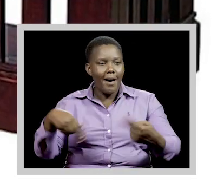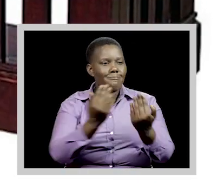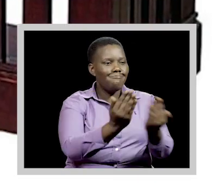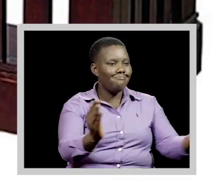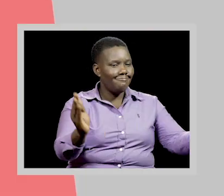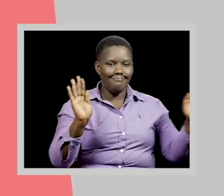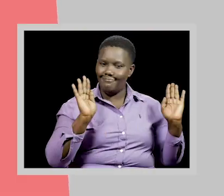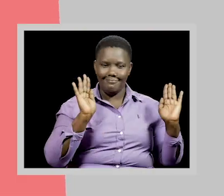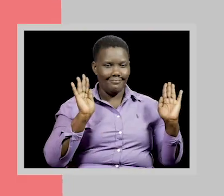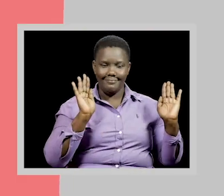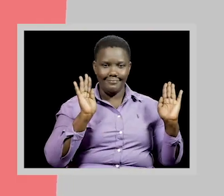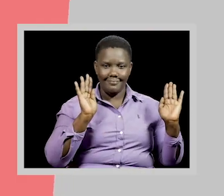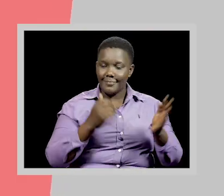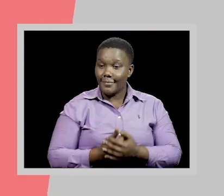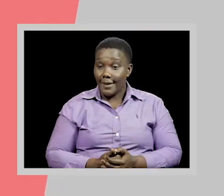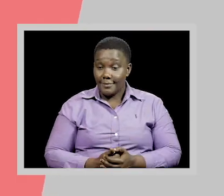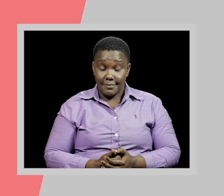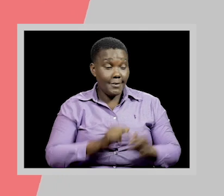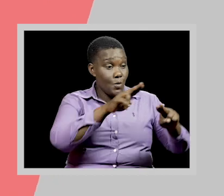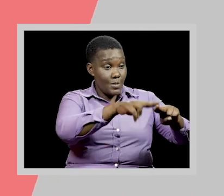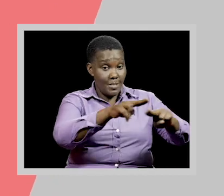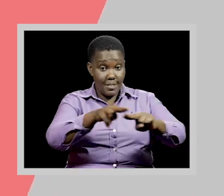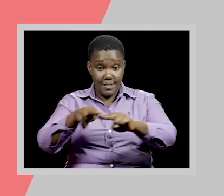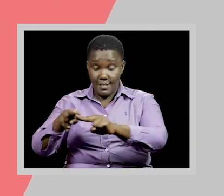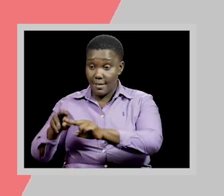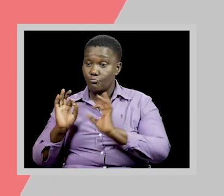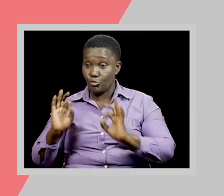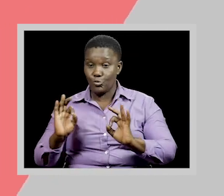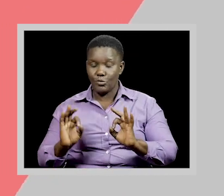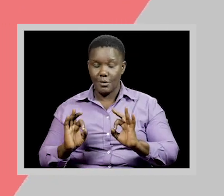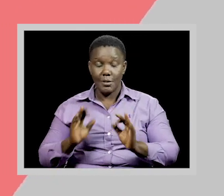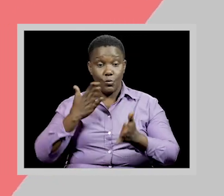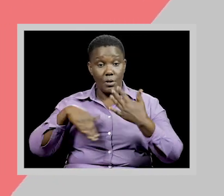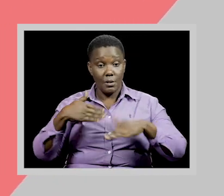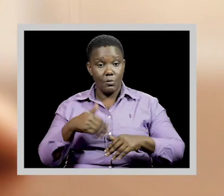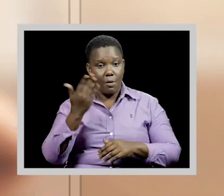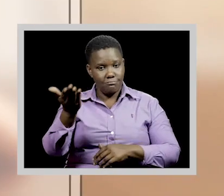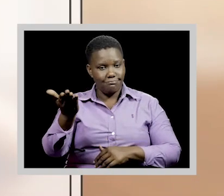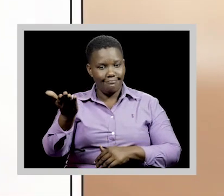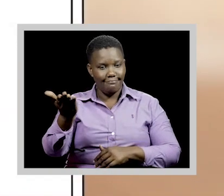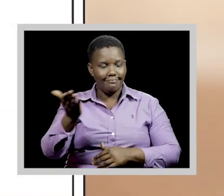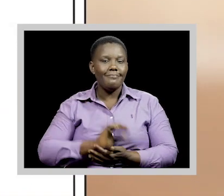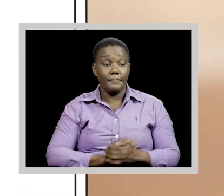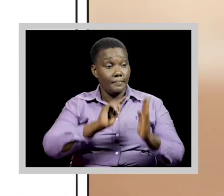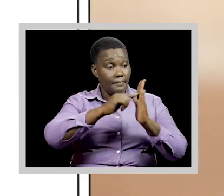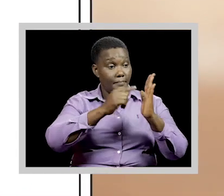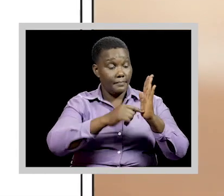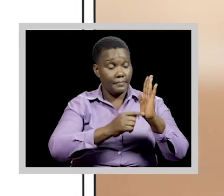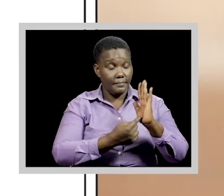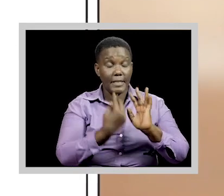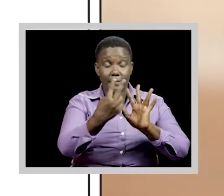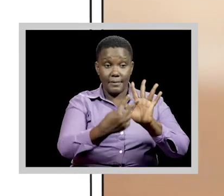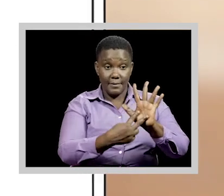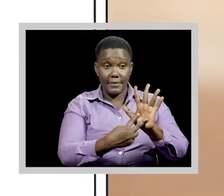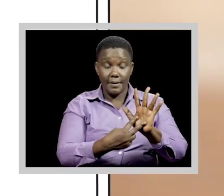structure. The proper sitting arrangement is as follows. Rule 7,